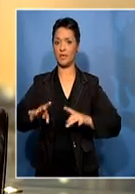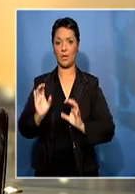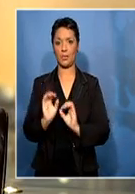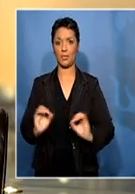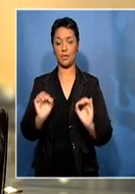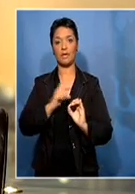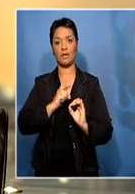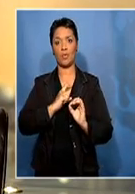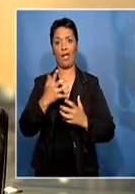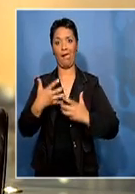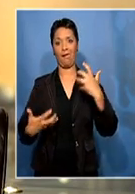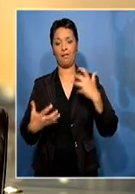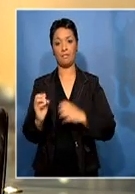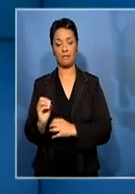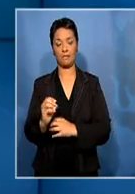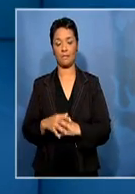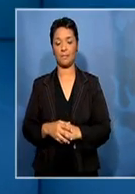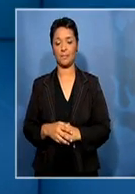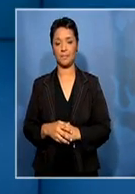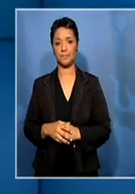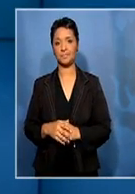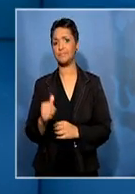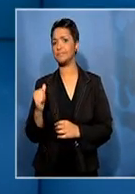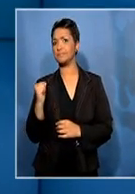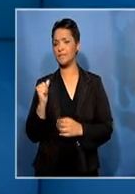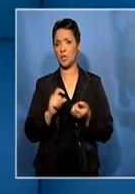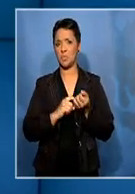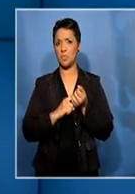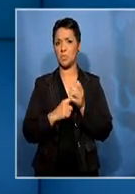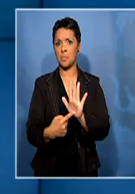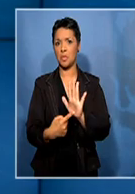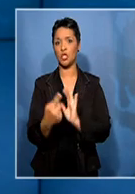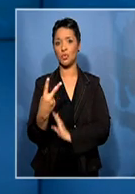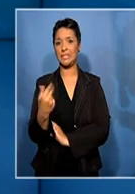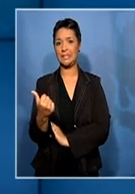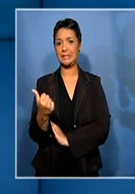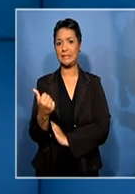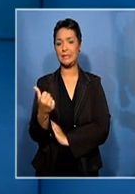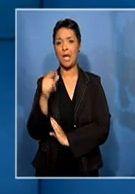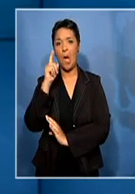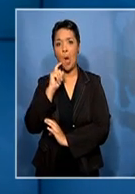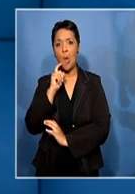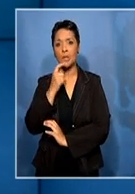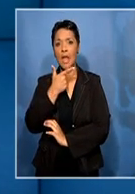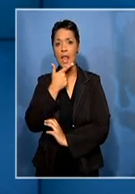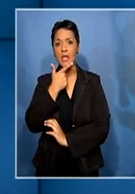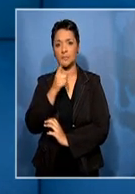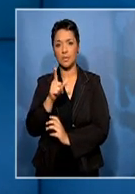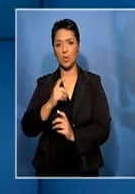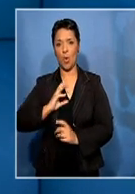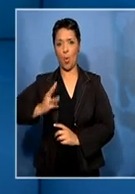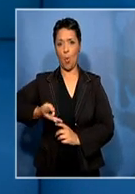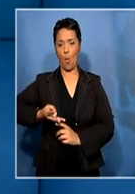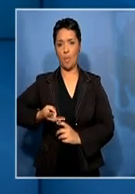of disintegrated programs. Now, after the latest reported hate crime where a 26-year-old lesbian was found dead with